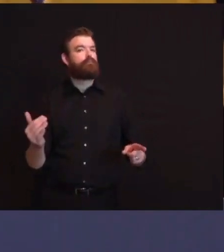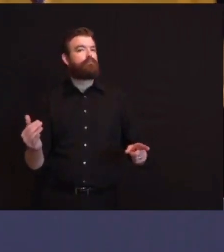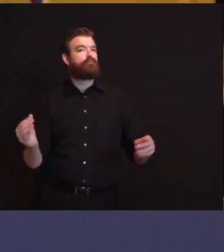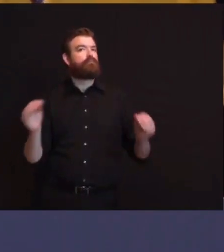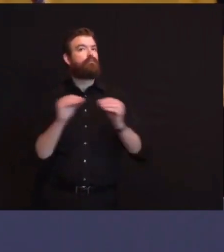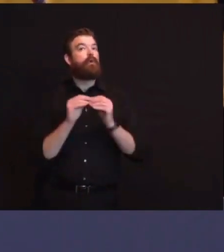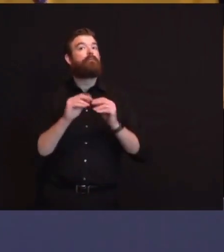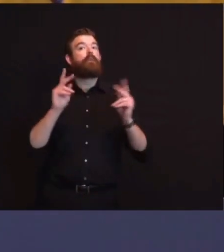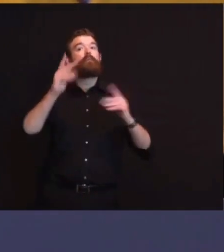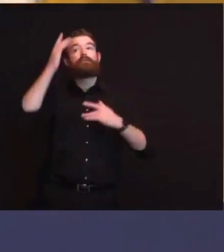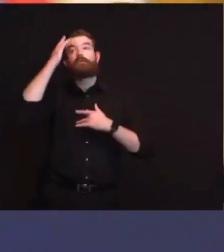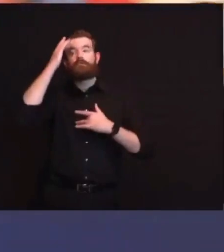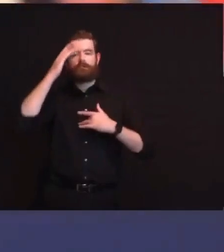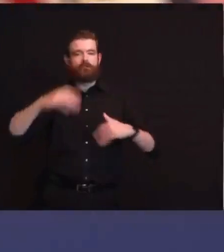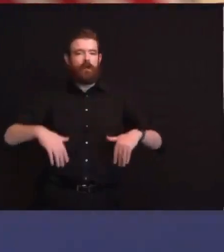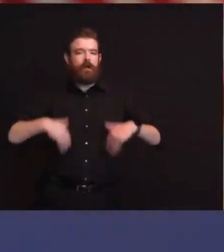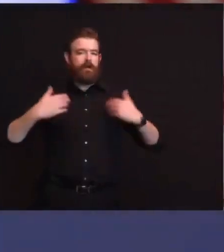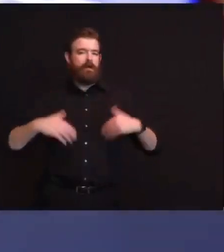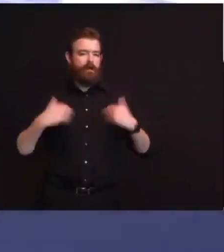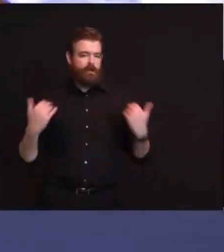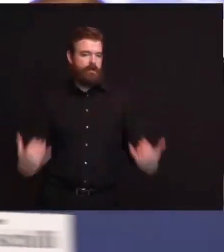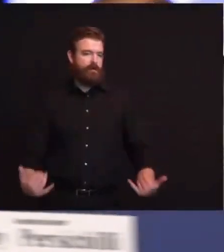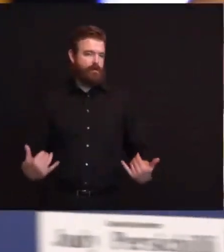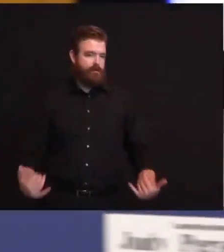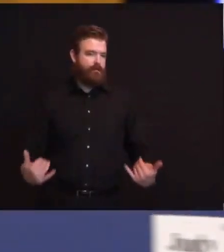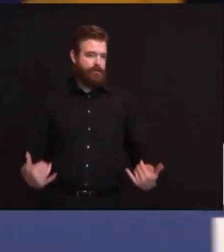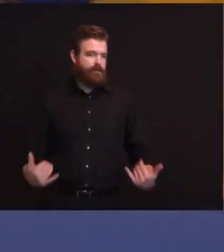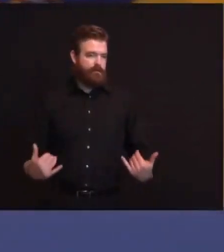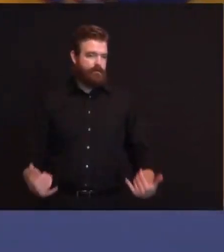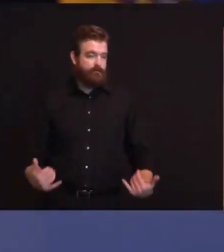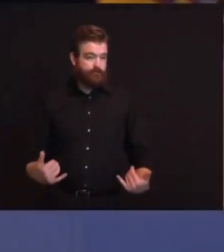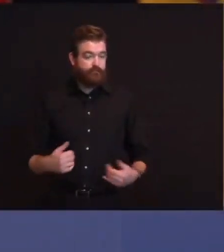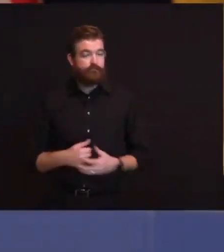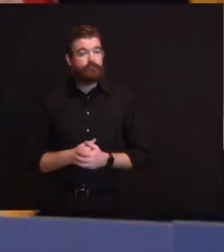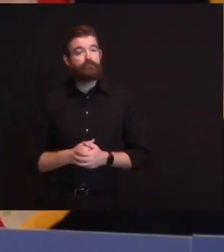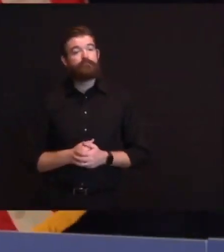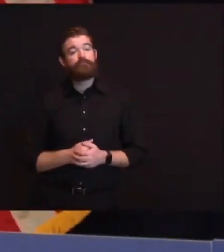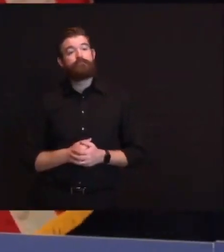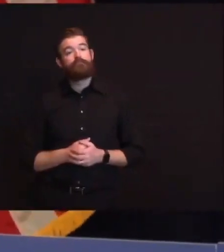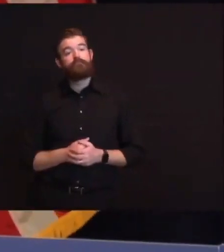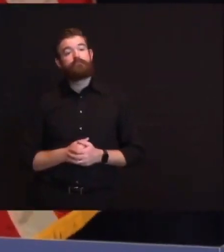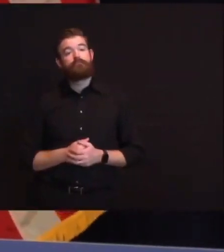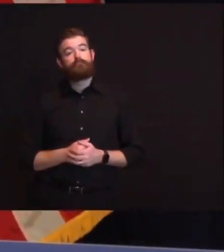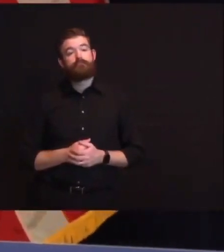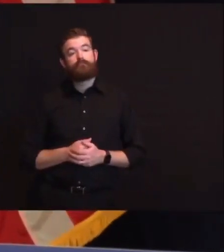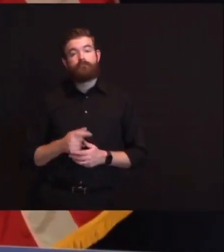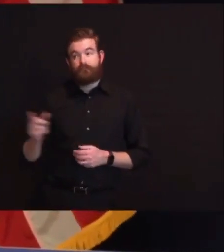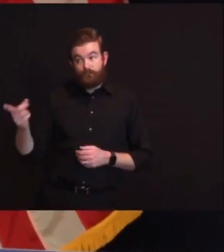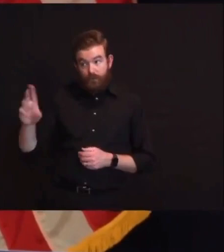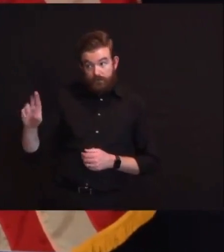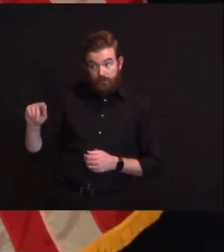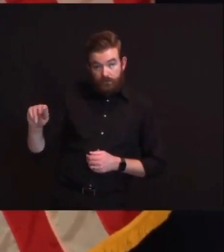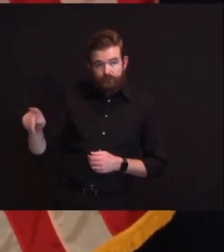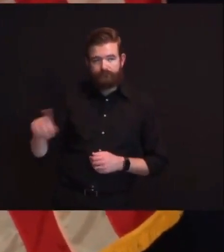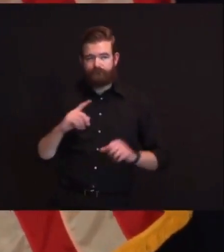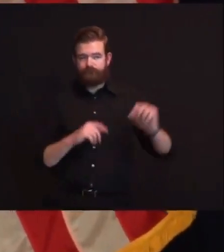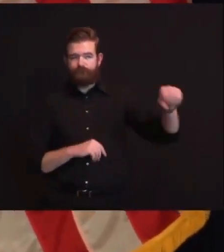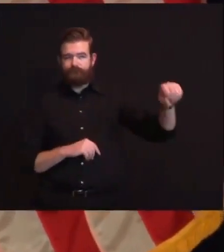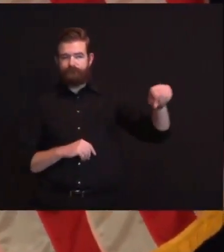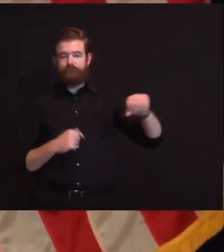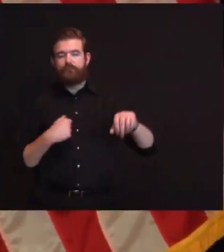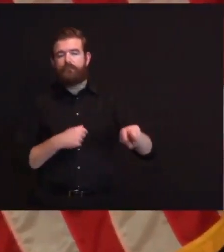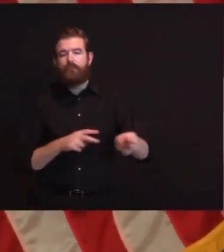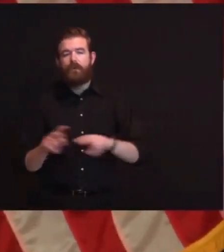you want to add to that? That's right. So at least in terms of looking at the cases and how they've changed and shifted since the beginning